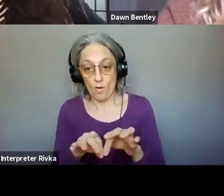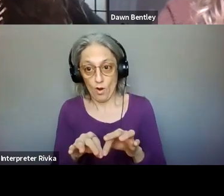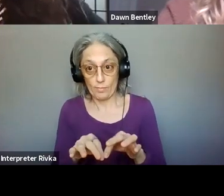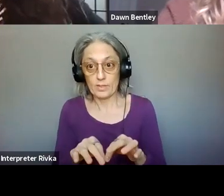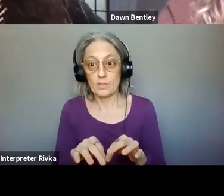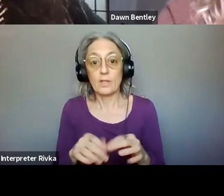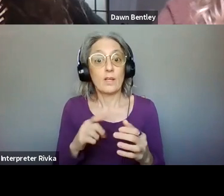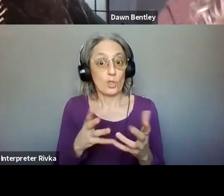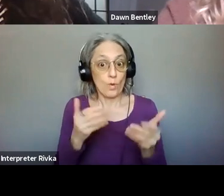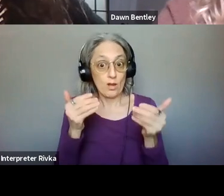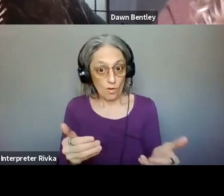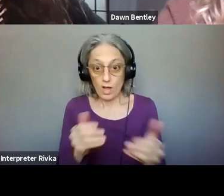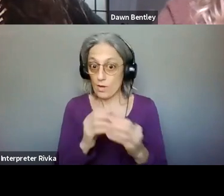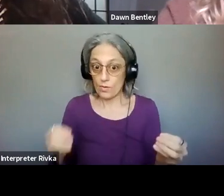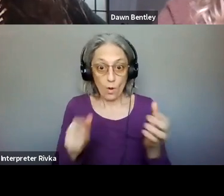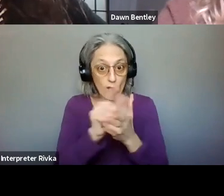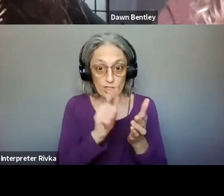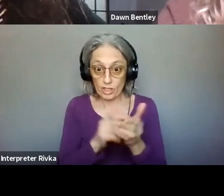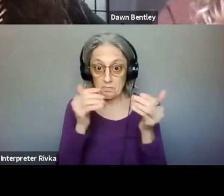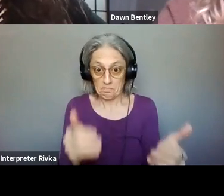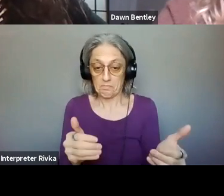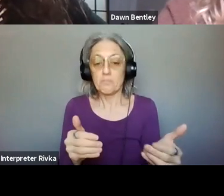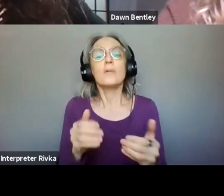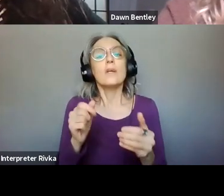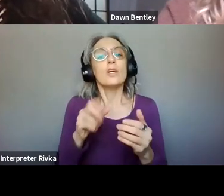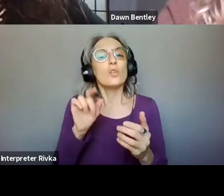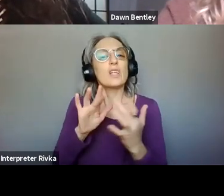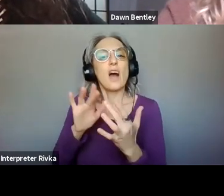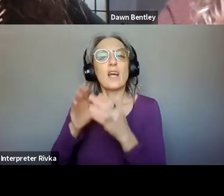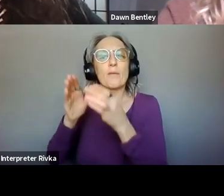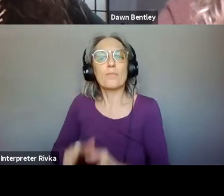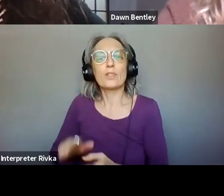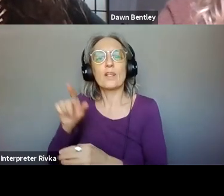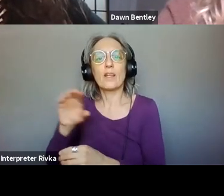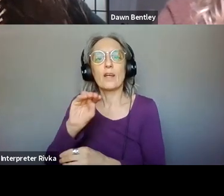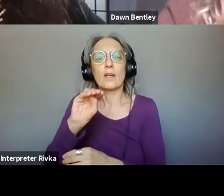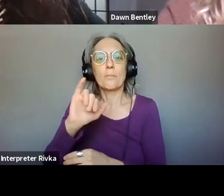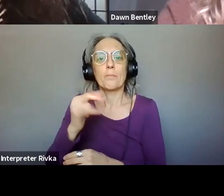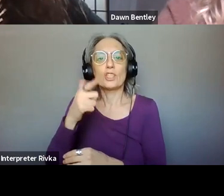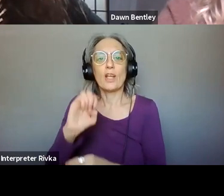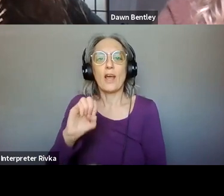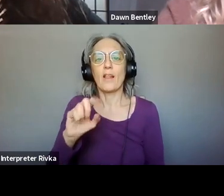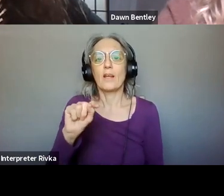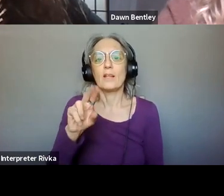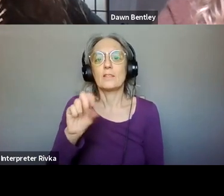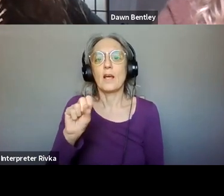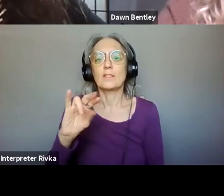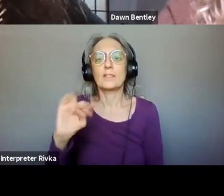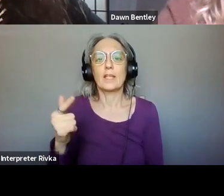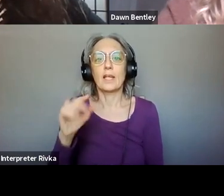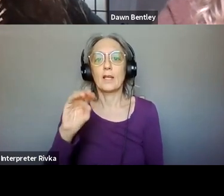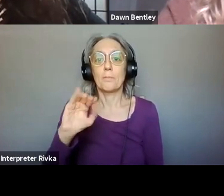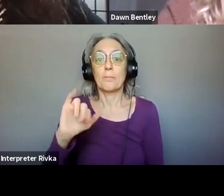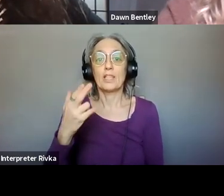an attorney, the person at the Toledo Bar Association to contact is Michelle Tussing, Tussing.